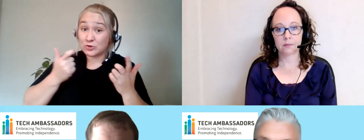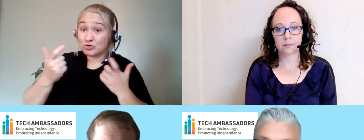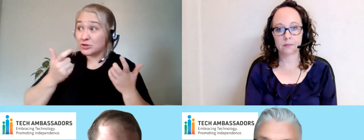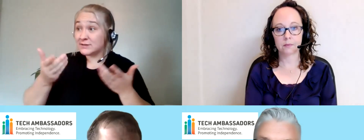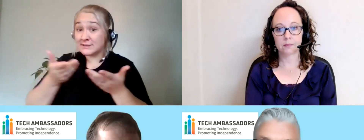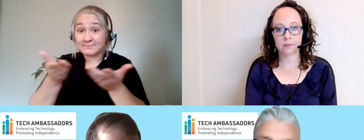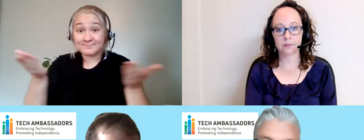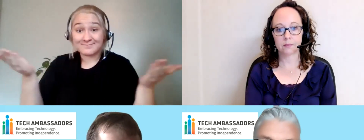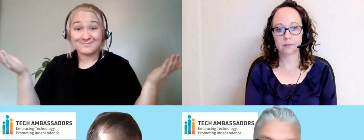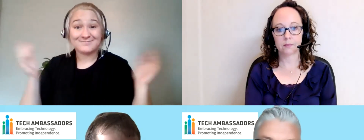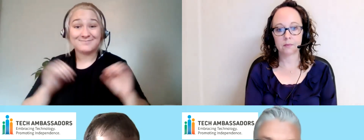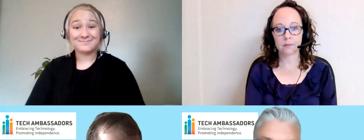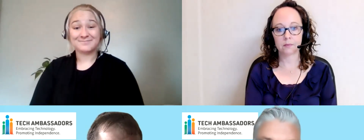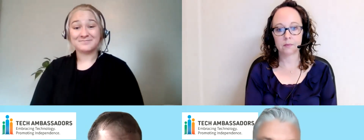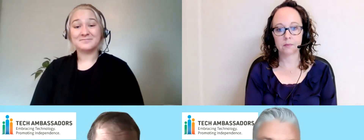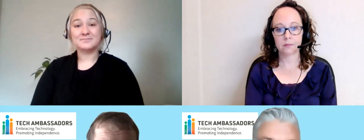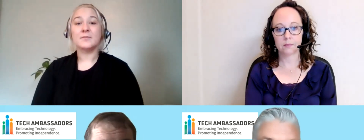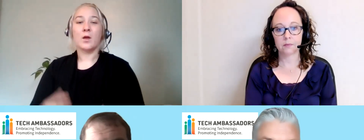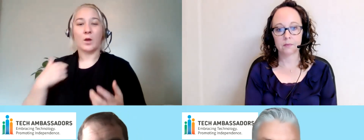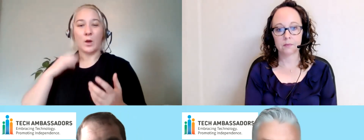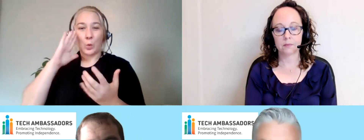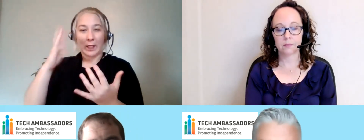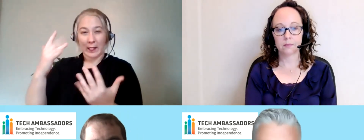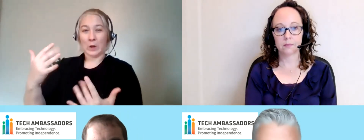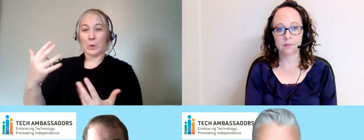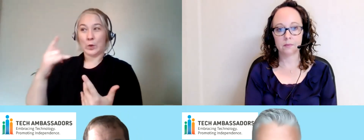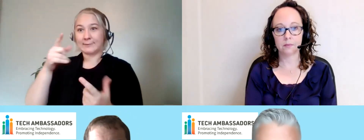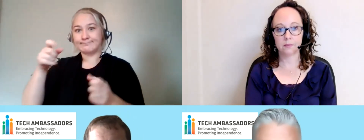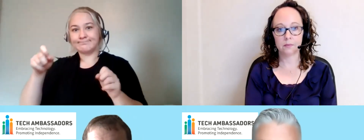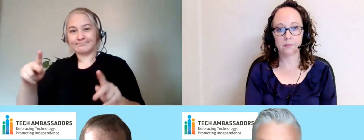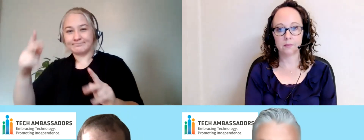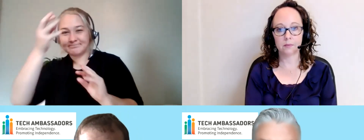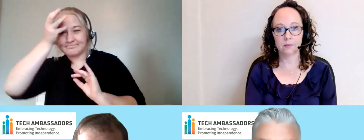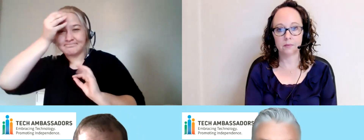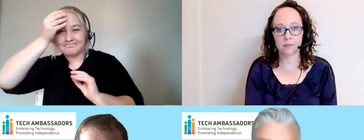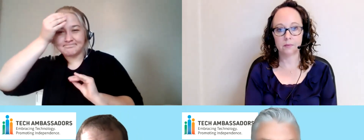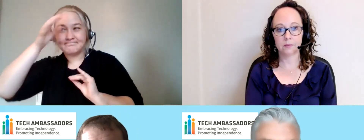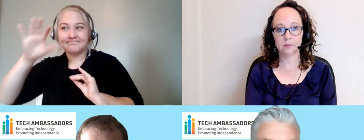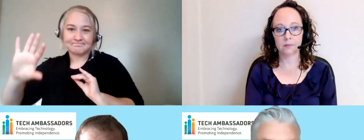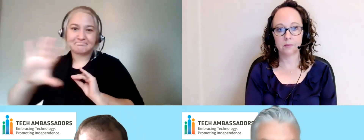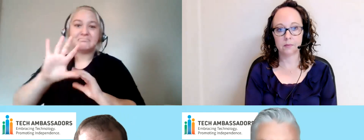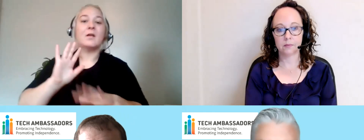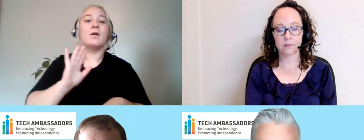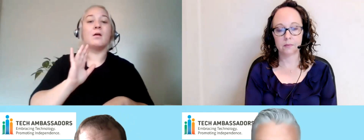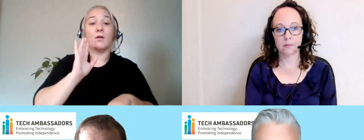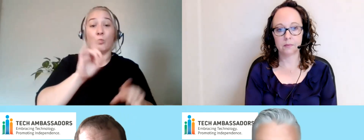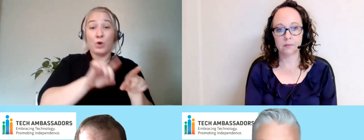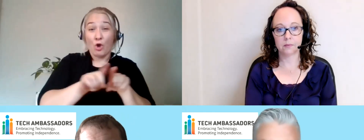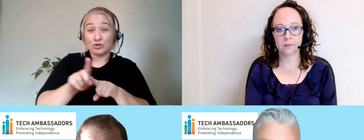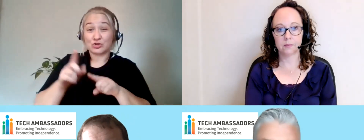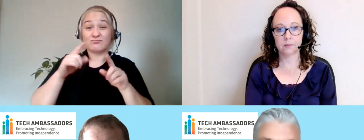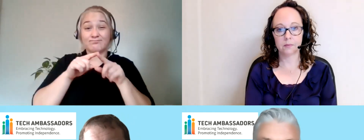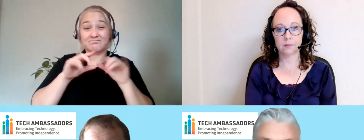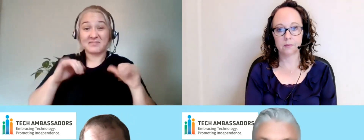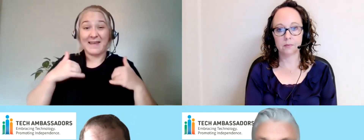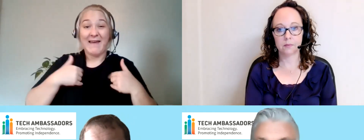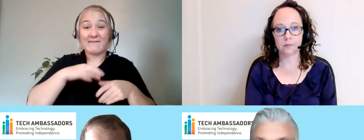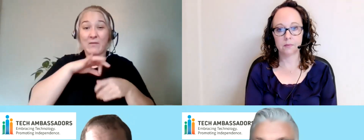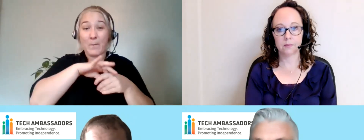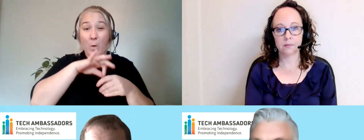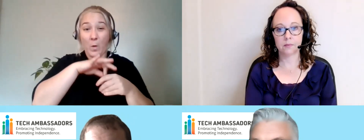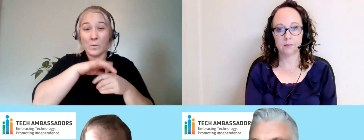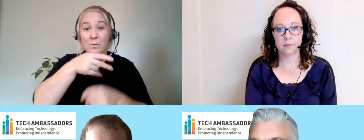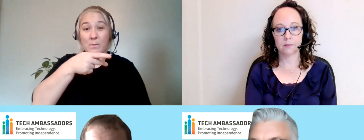All right. I'll tell you what, while we're waiting and letting people think about that, we do have a couple of polls. So let's just